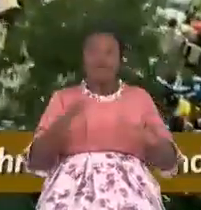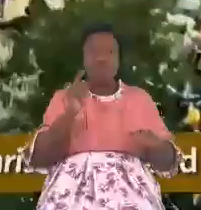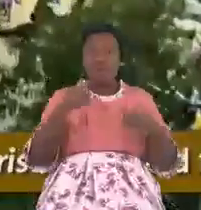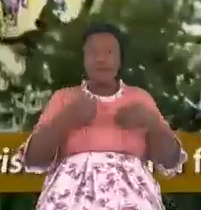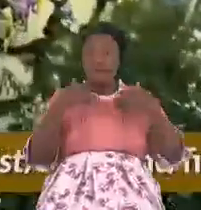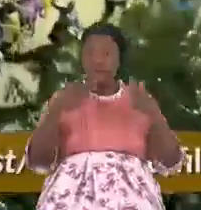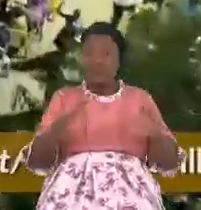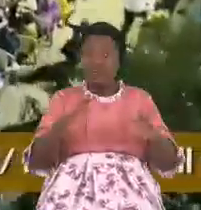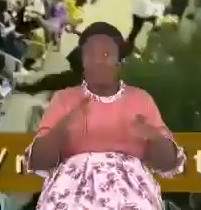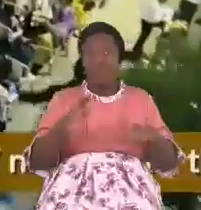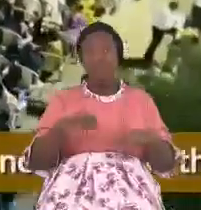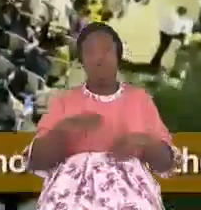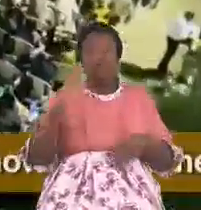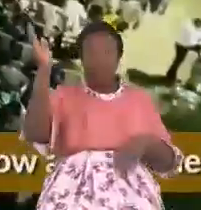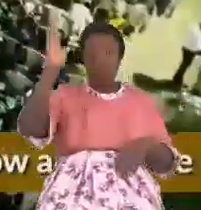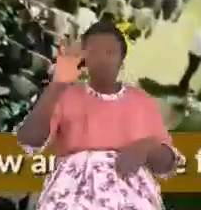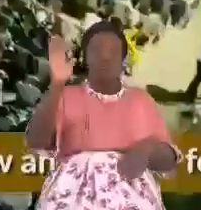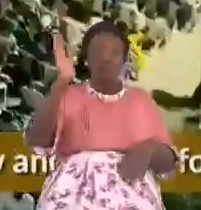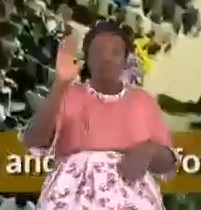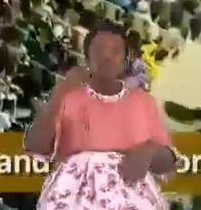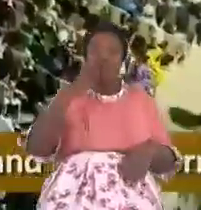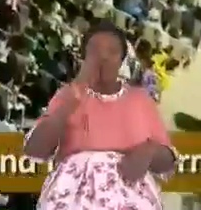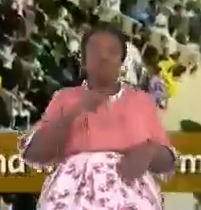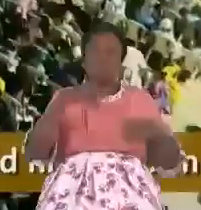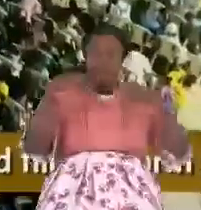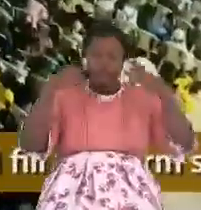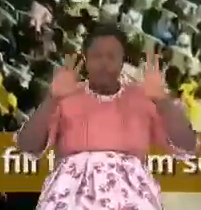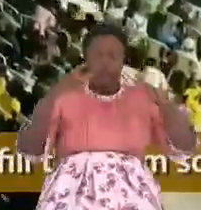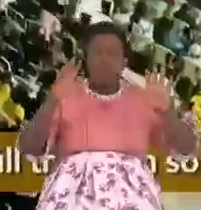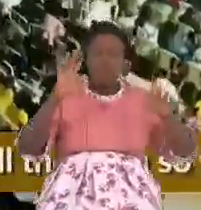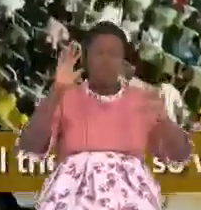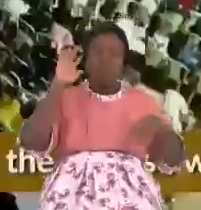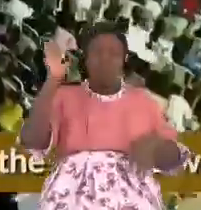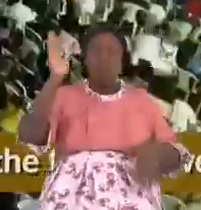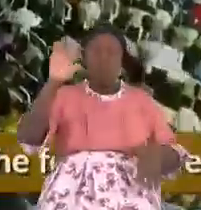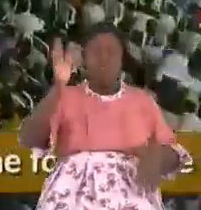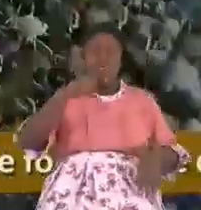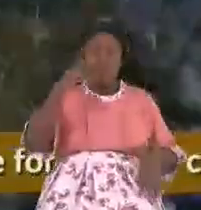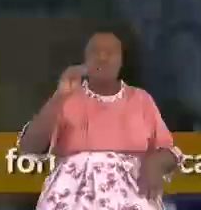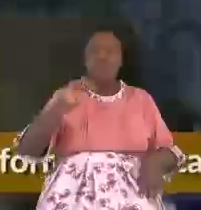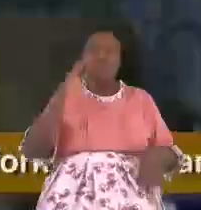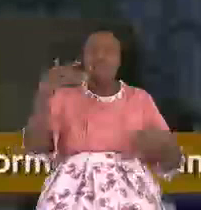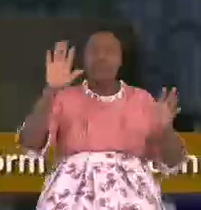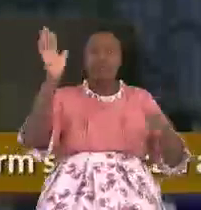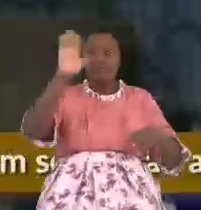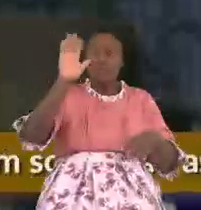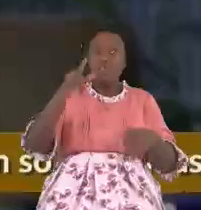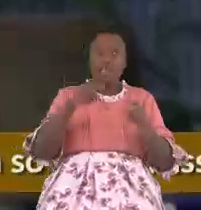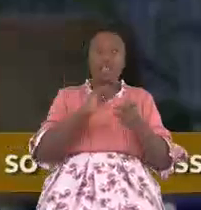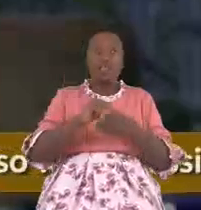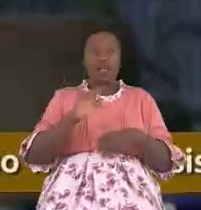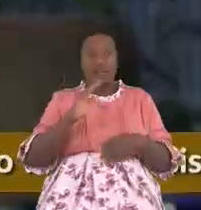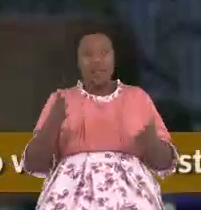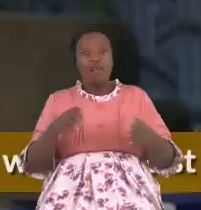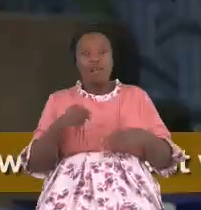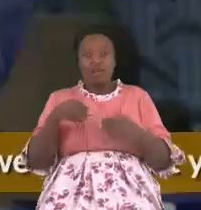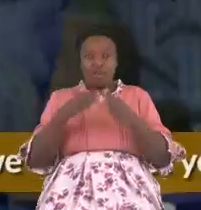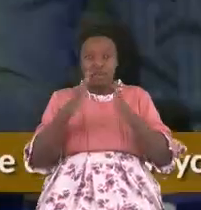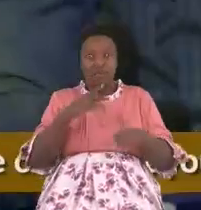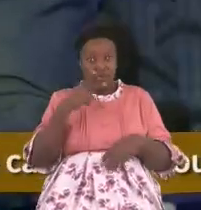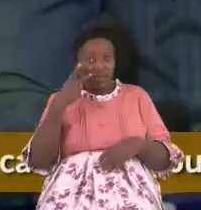segment with your hand wave your hand counselors when finished submit those forms to the